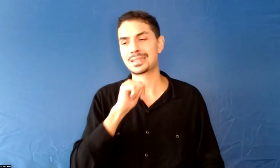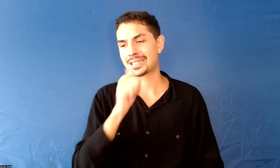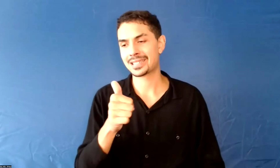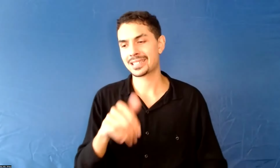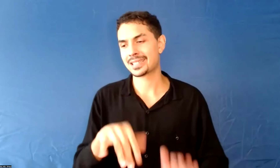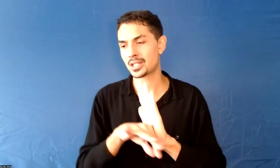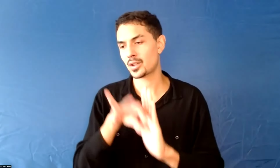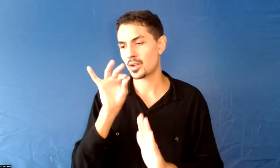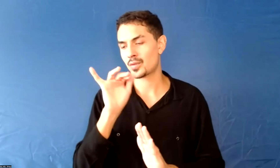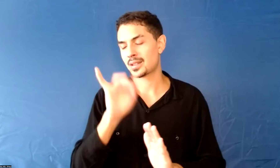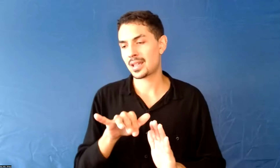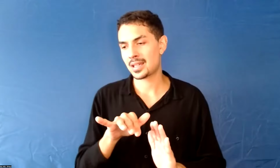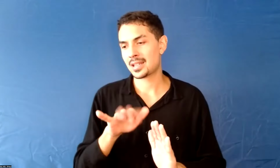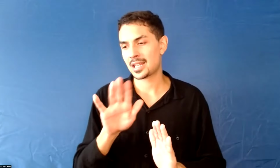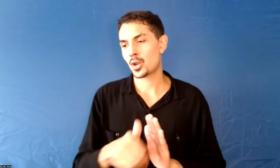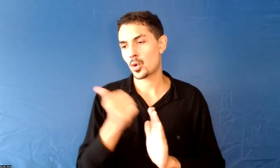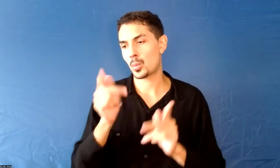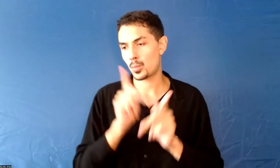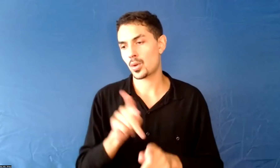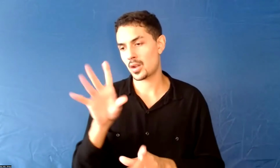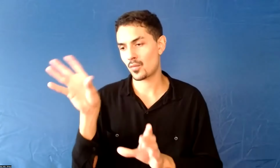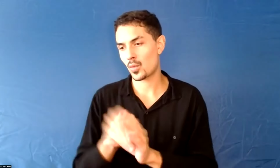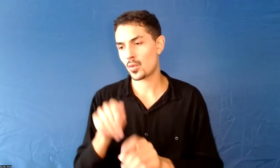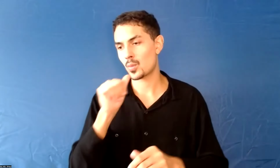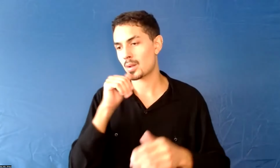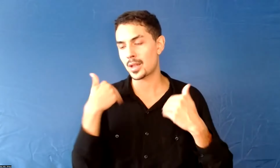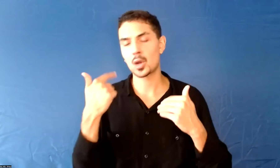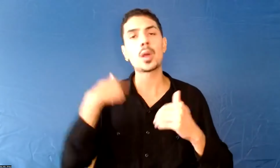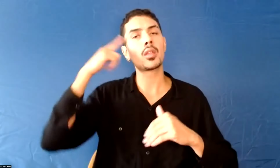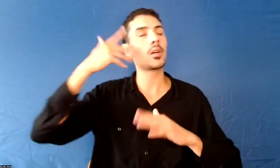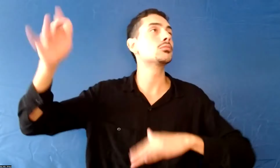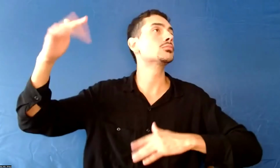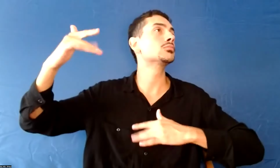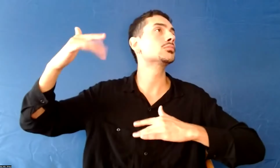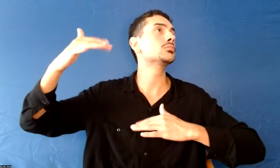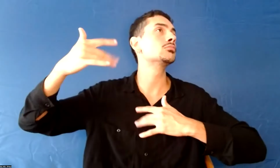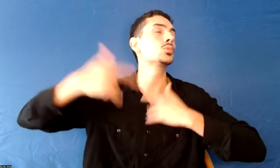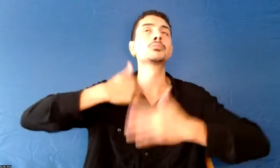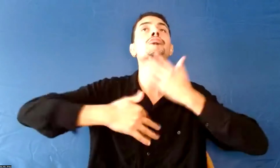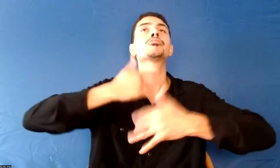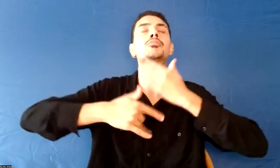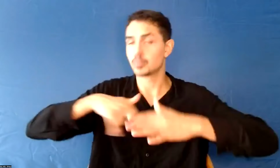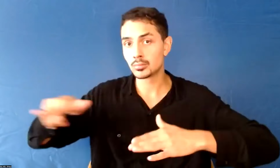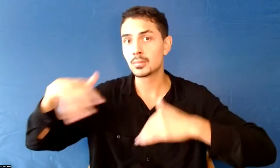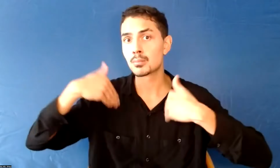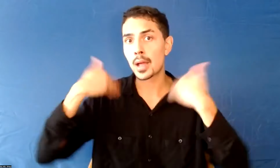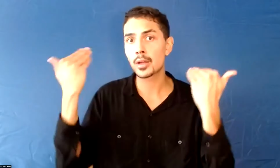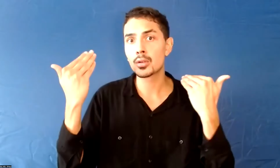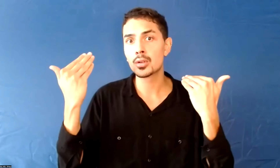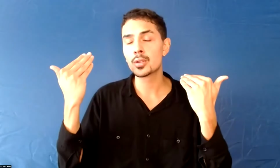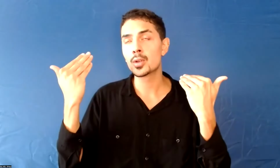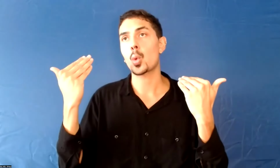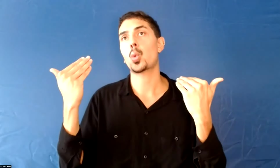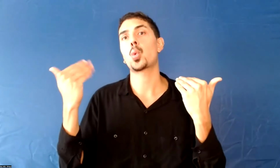that the other person involved was a minor until way into the process. We were trying